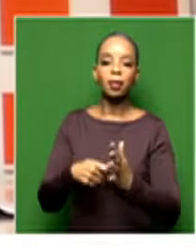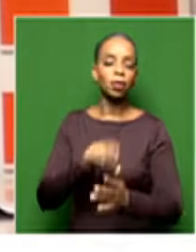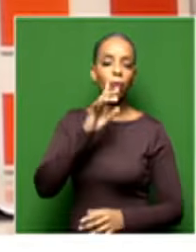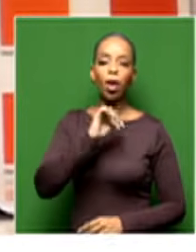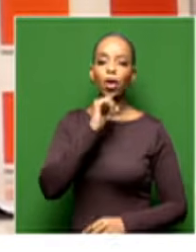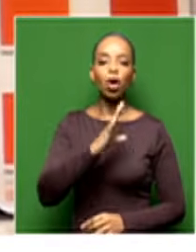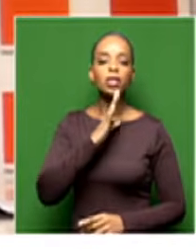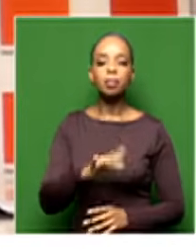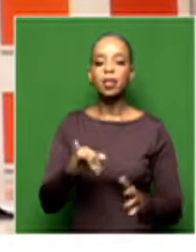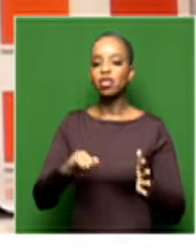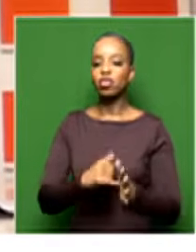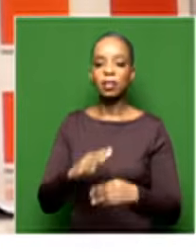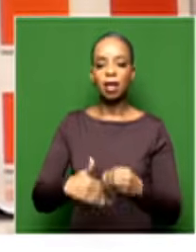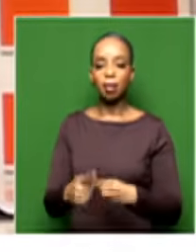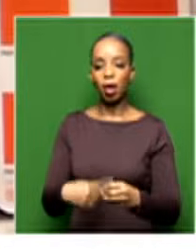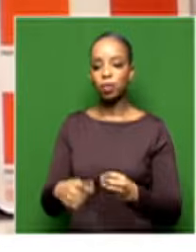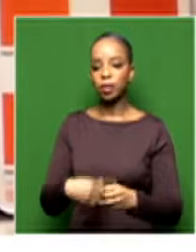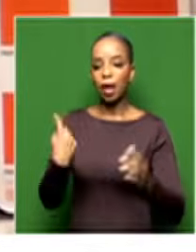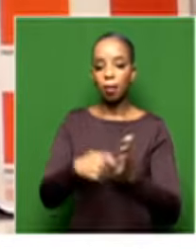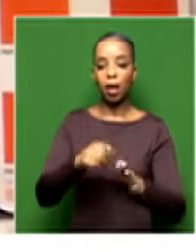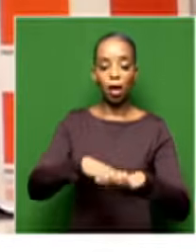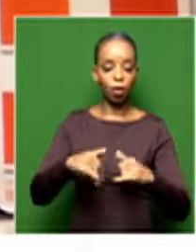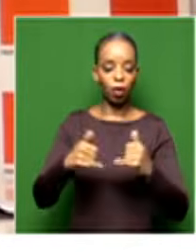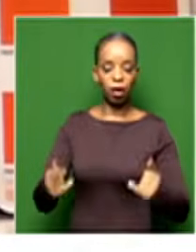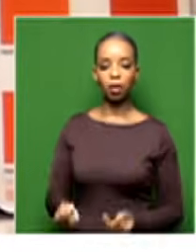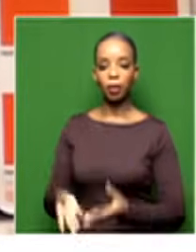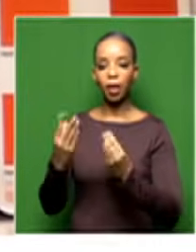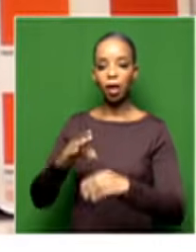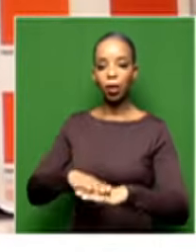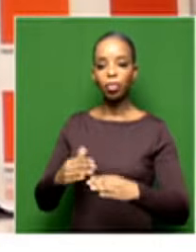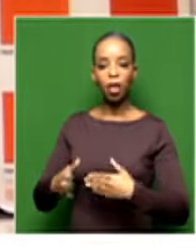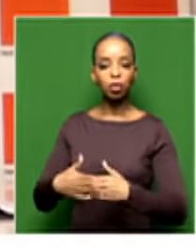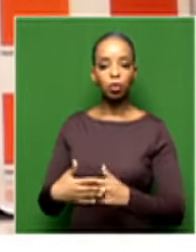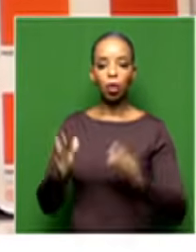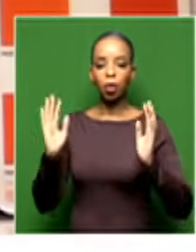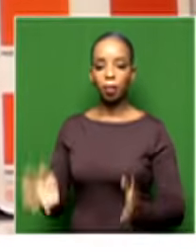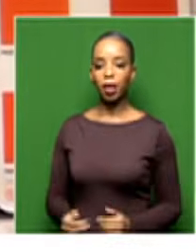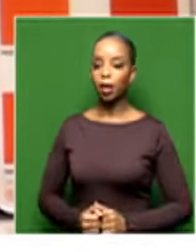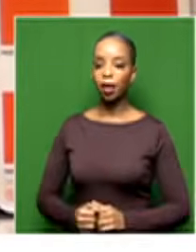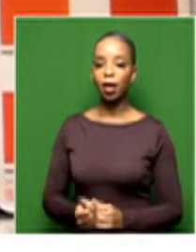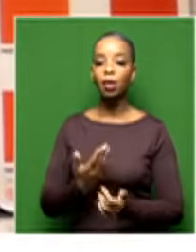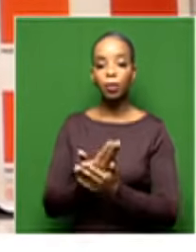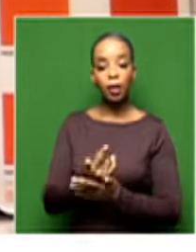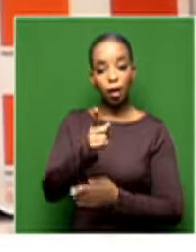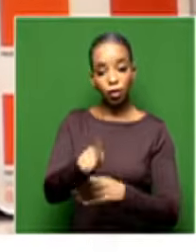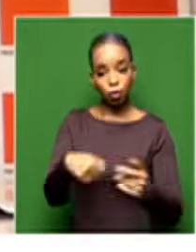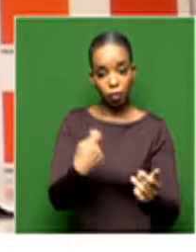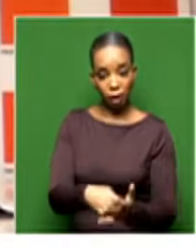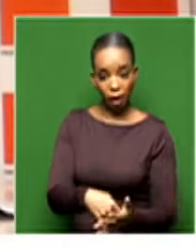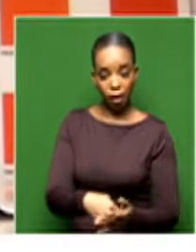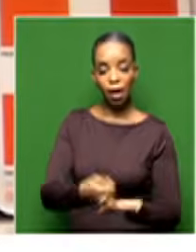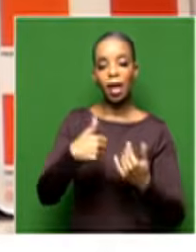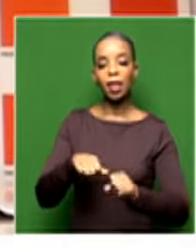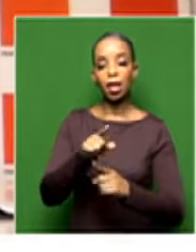about buying online and arriving at your door. It'll be about buying online and its ability then for you as a consumer to interact